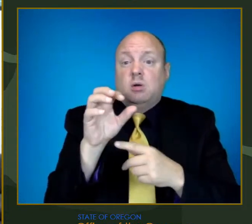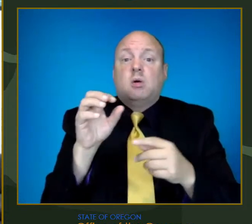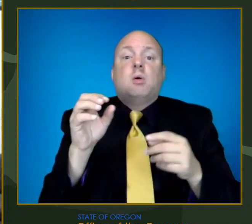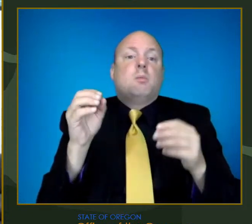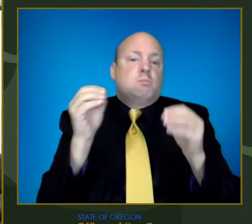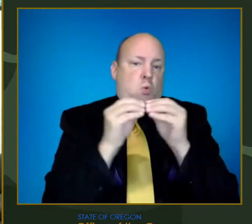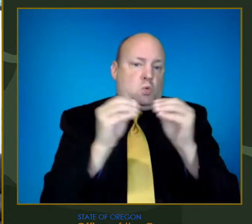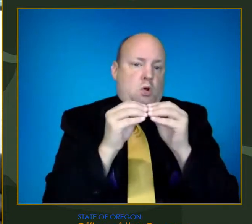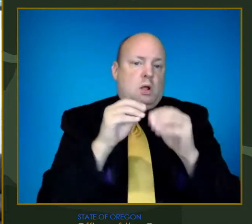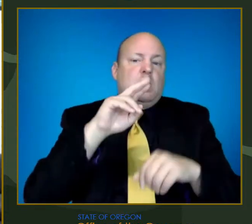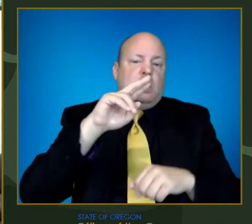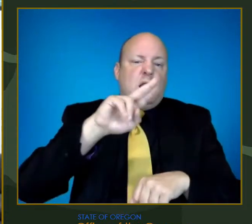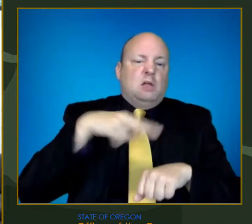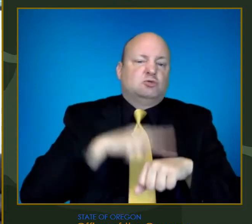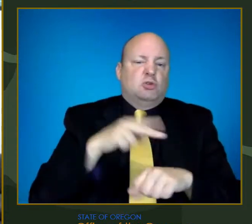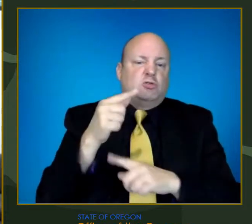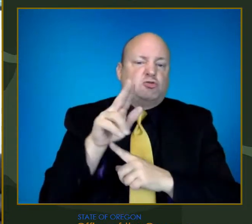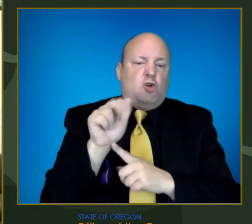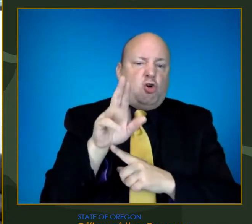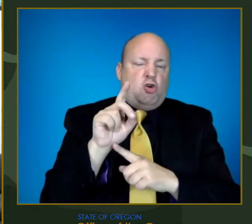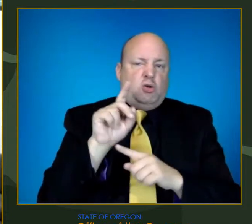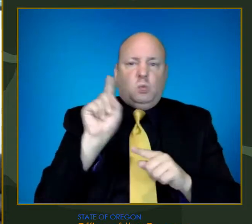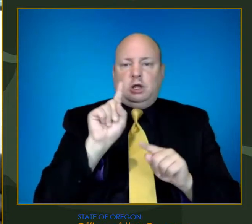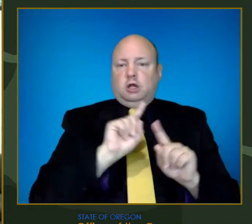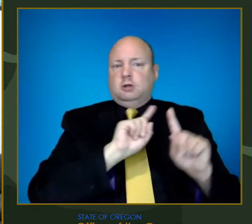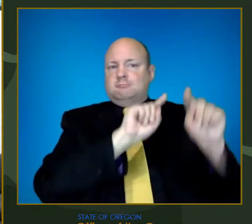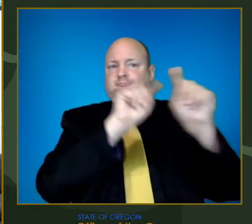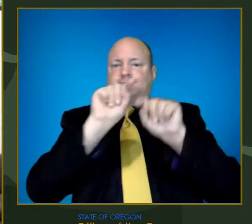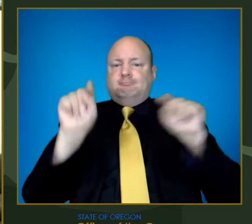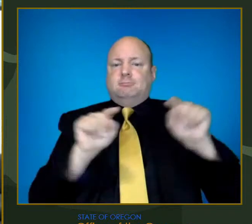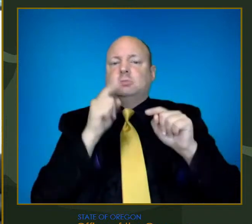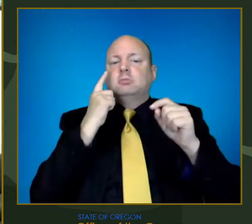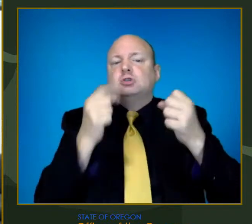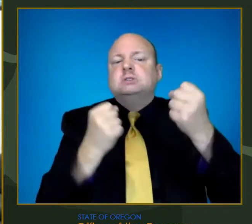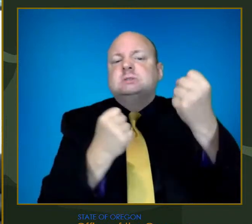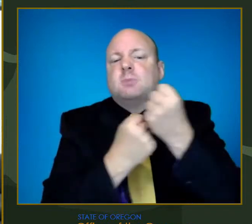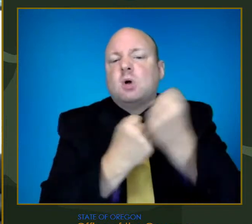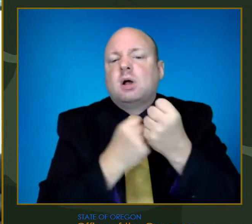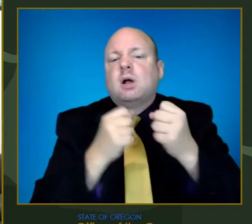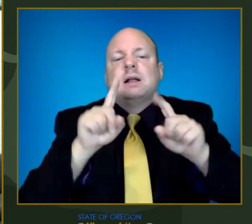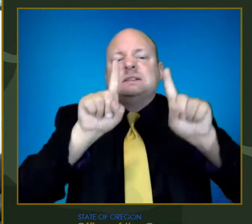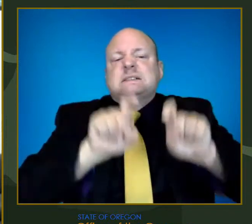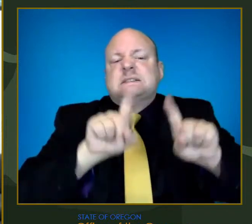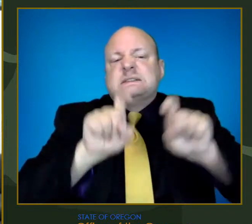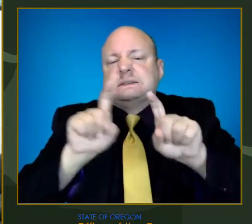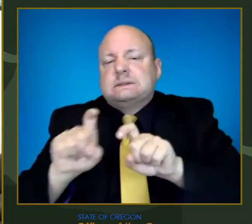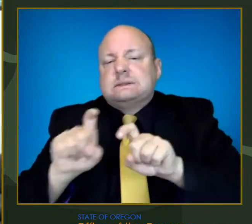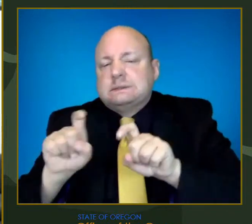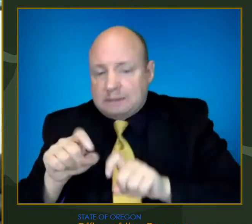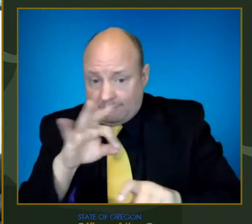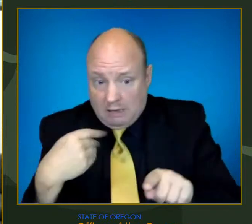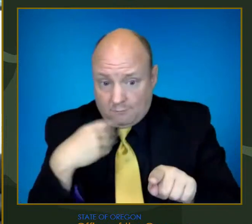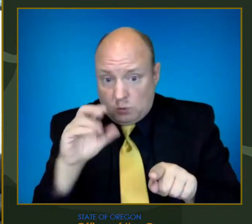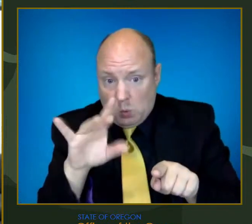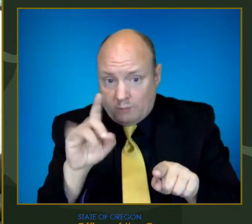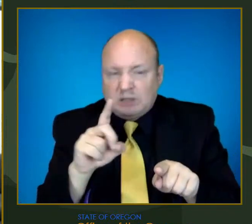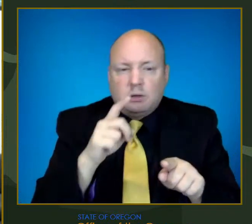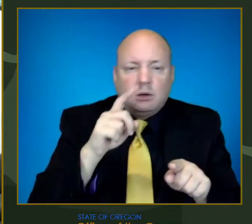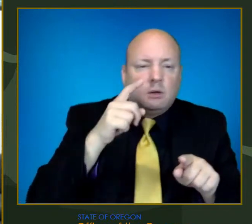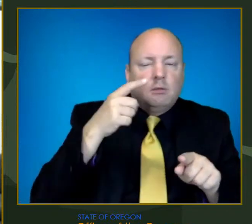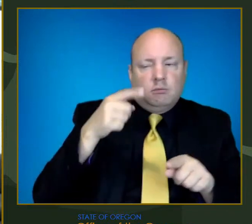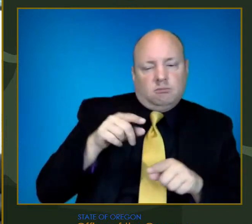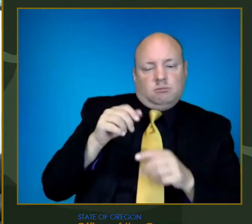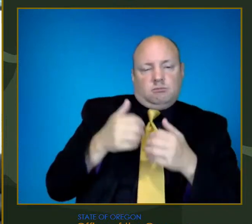assisting with COVID-19 testing and other services to support hospital operations. After consultation with hospitals, we expect to call